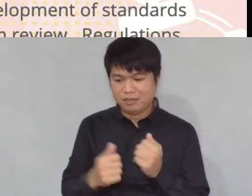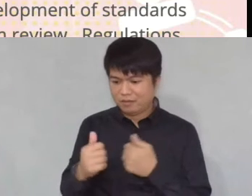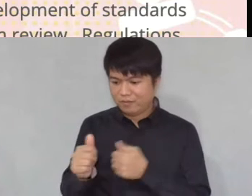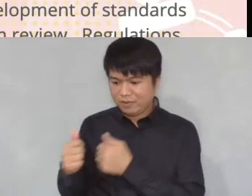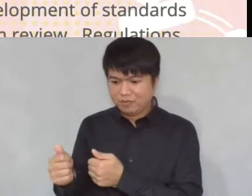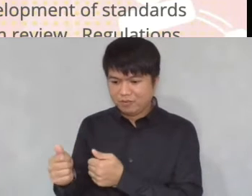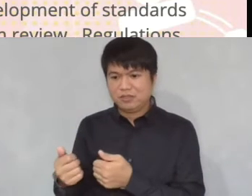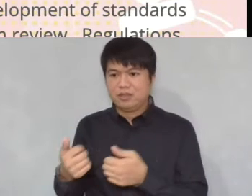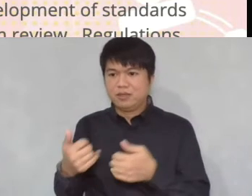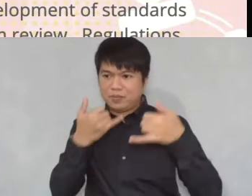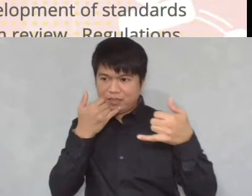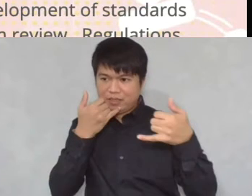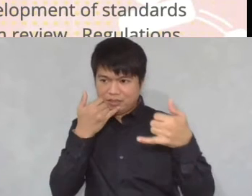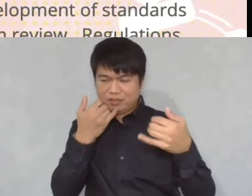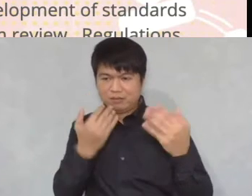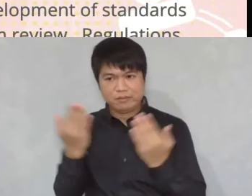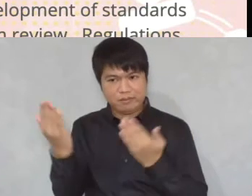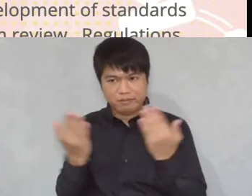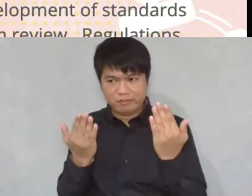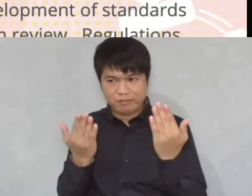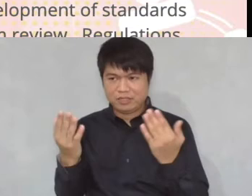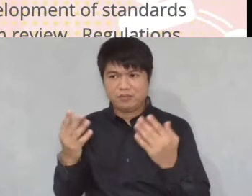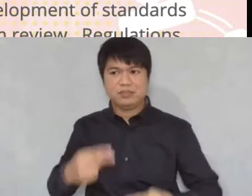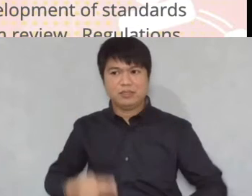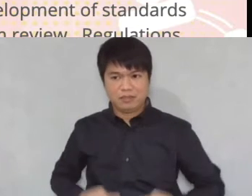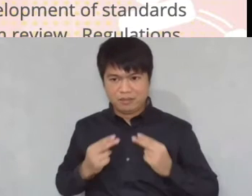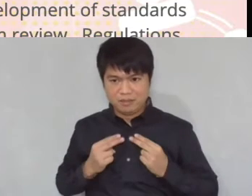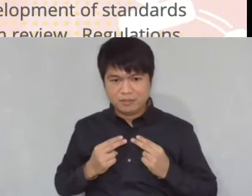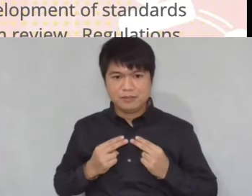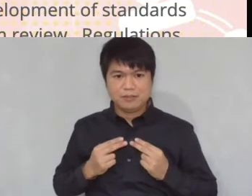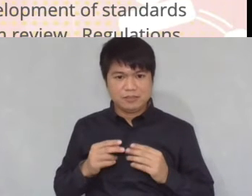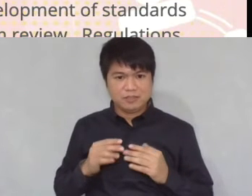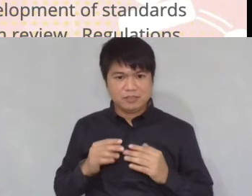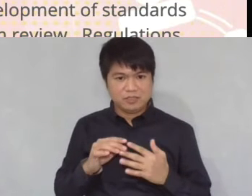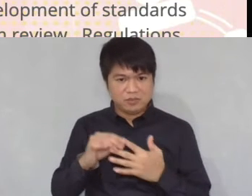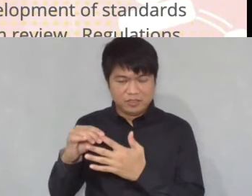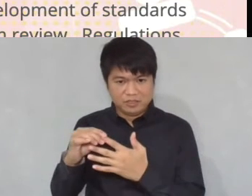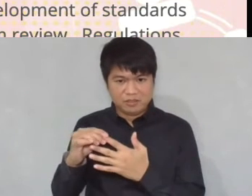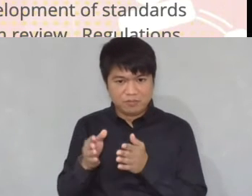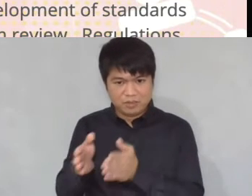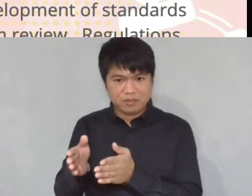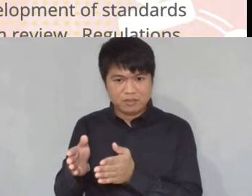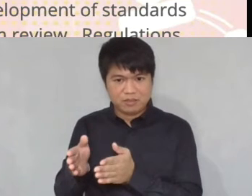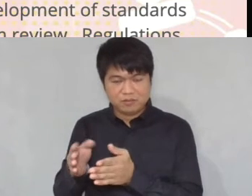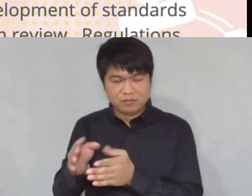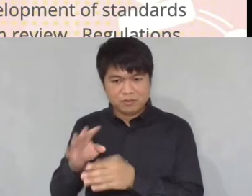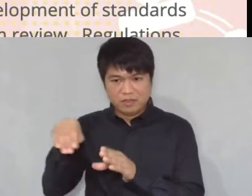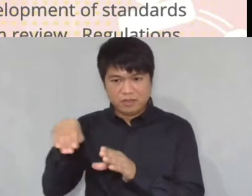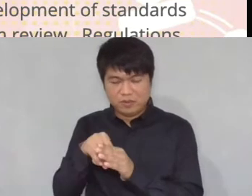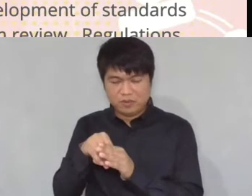clear. So at the same time, the definition should consider including special provisions to account for possible involvement